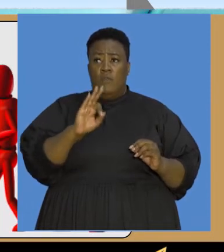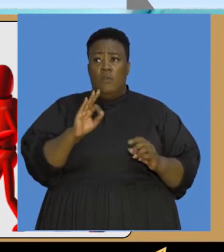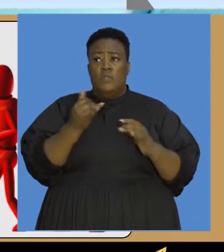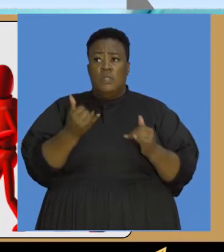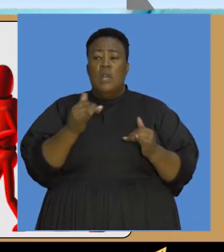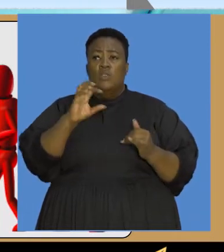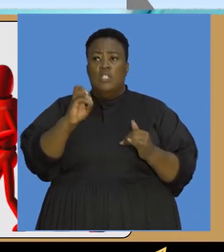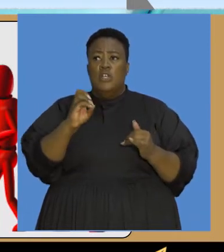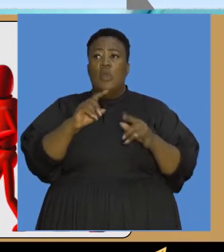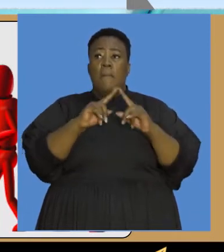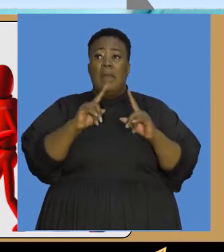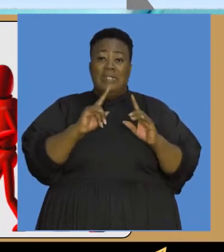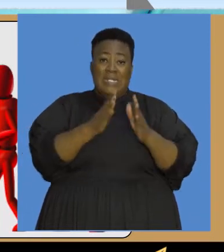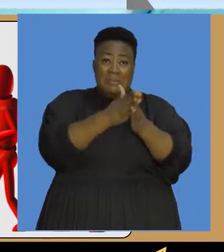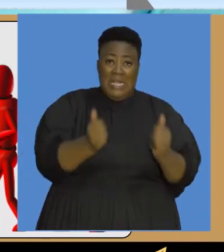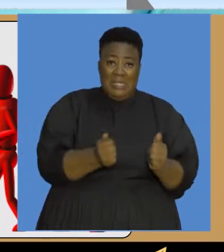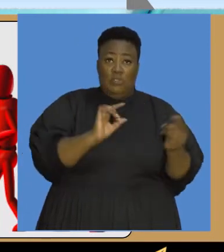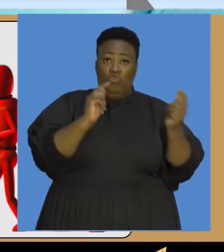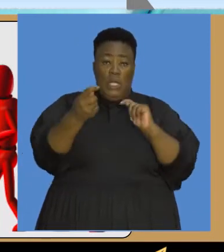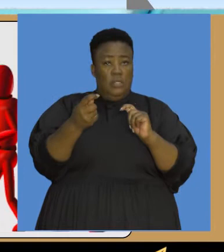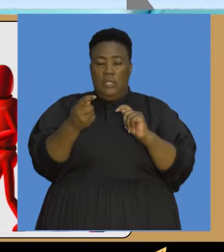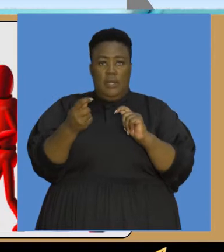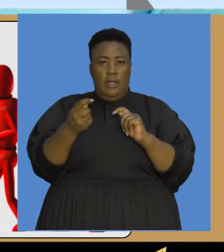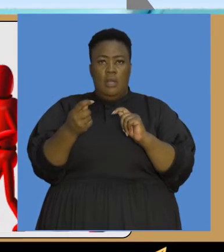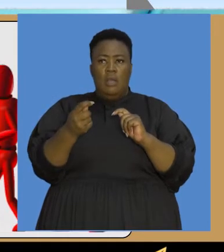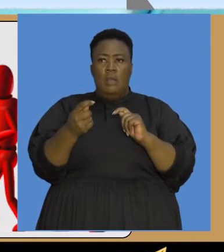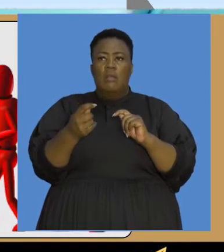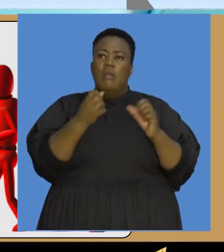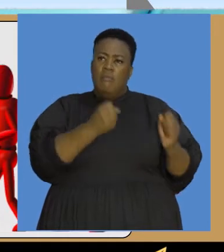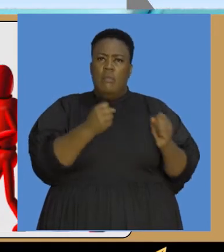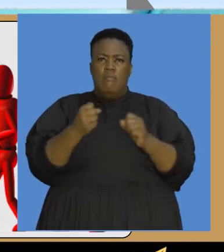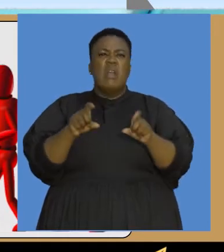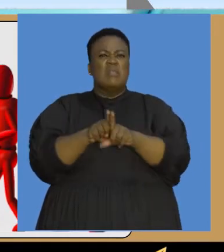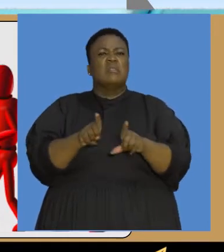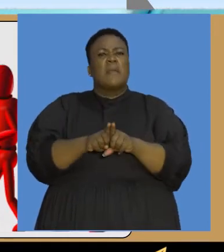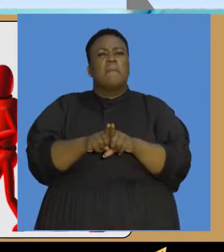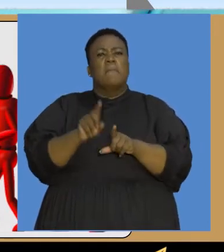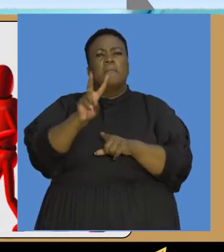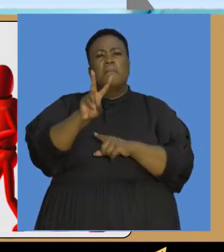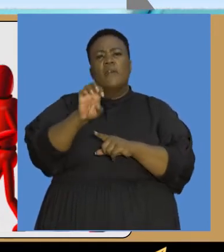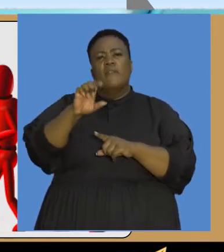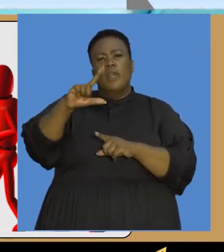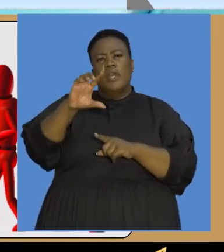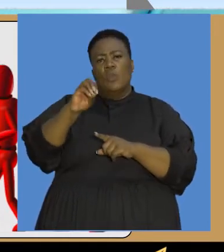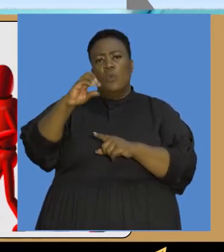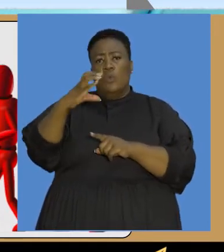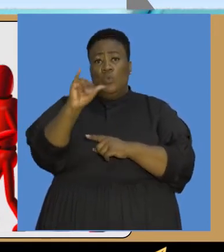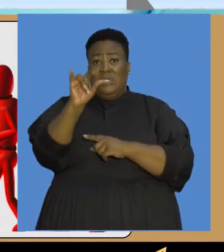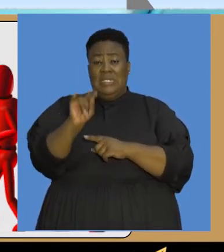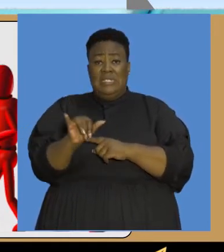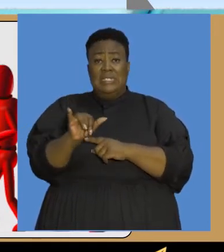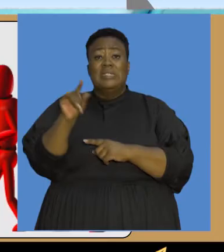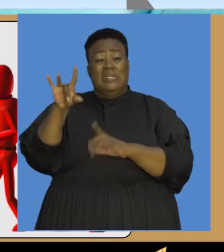doesn't change. It's going at constant velocity. This is so,